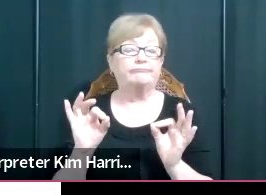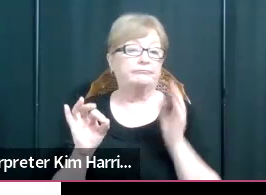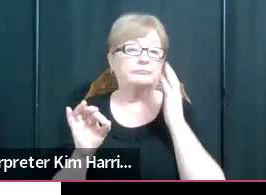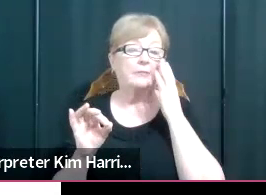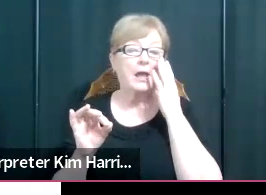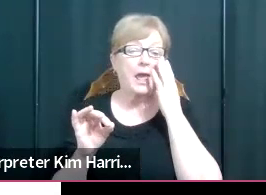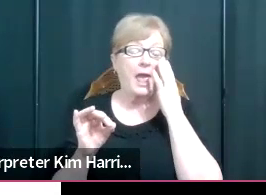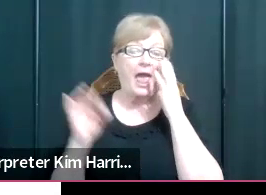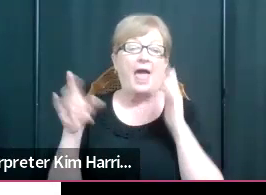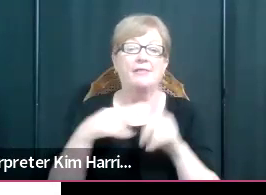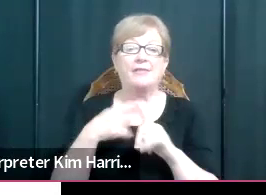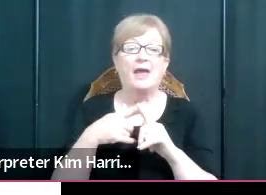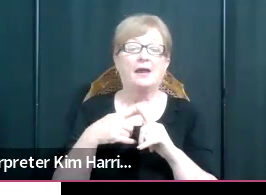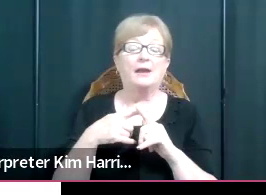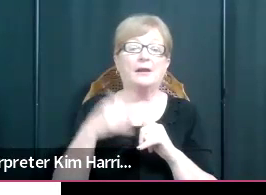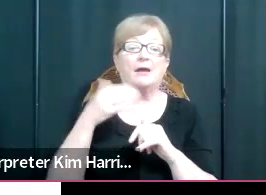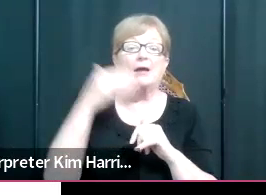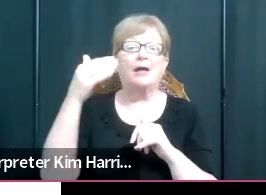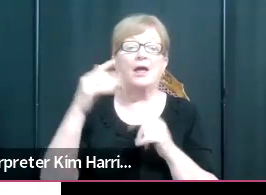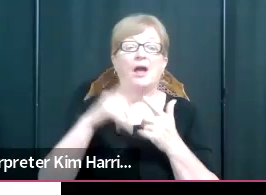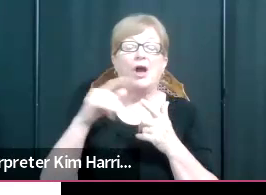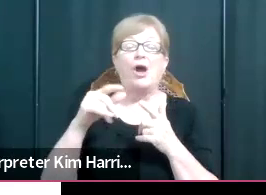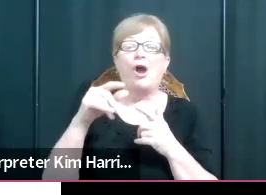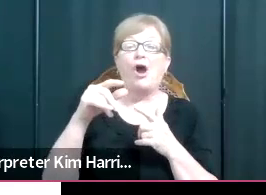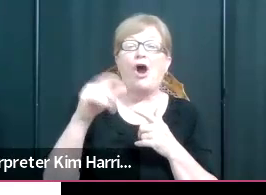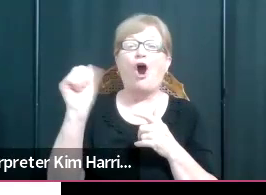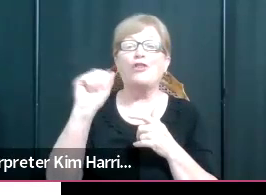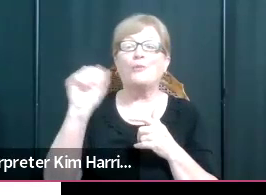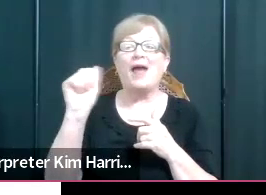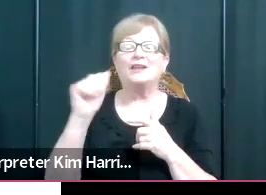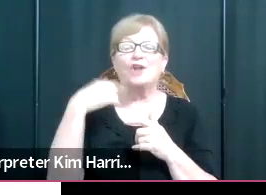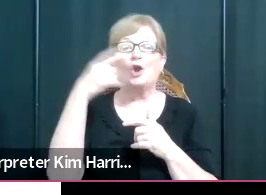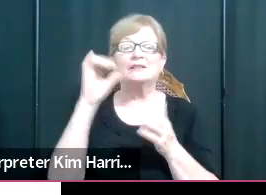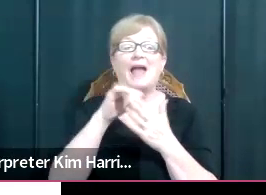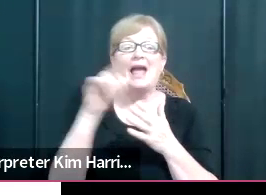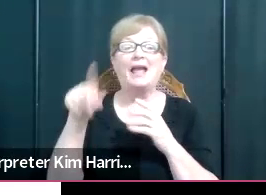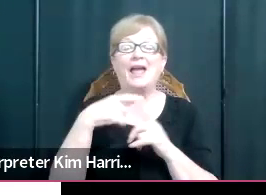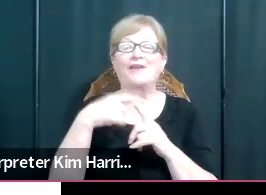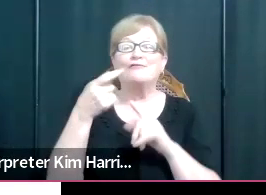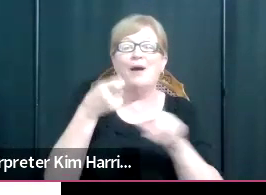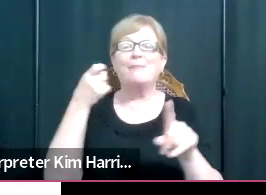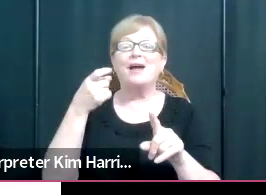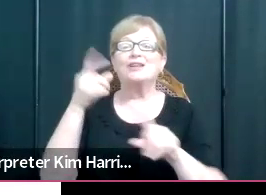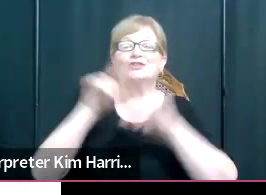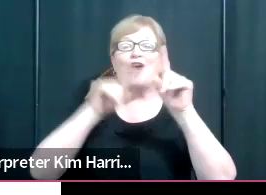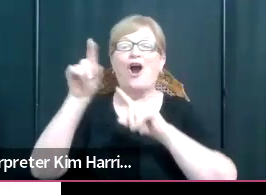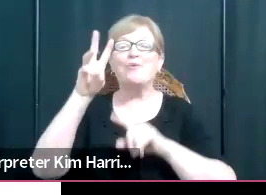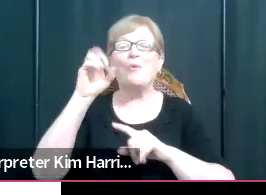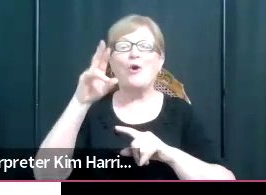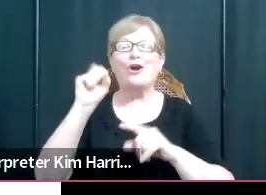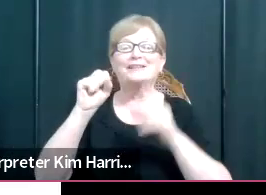then above that is the Arthwriter. I always tell people it kind of looks like the Death Star from Star Wars, but you